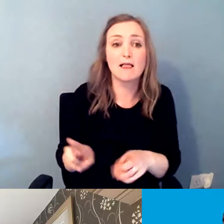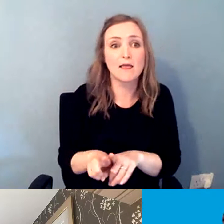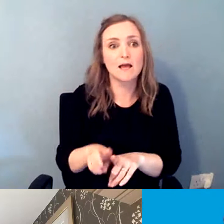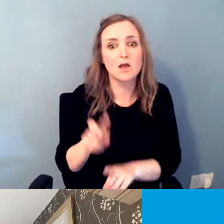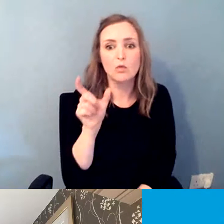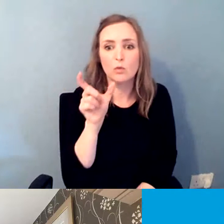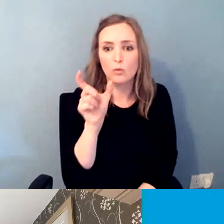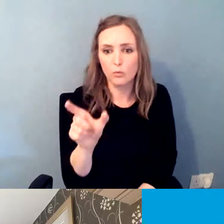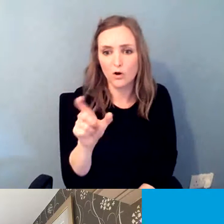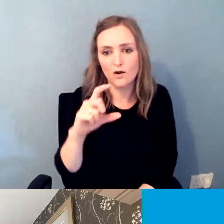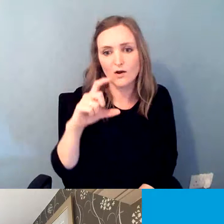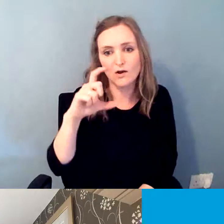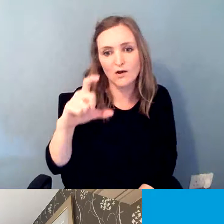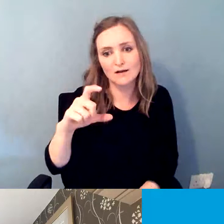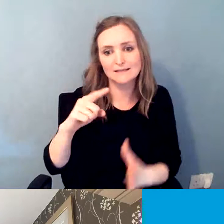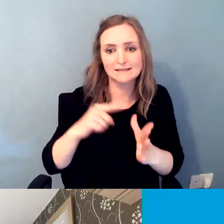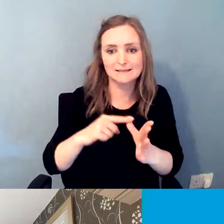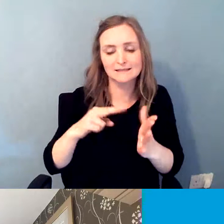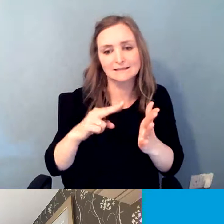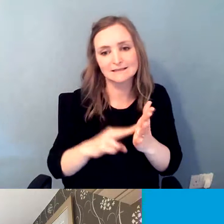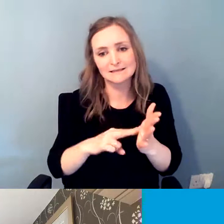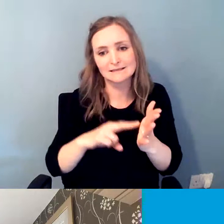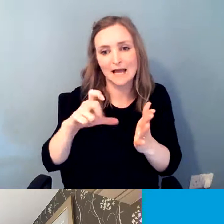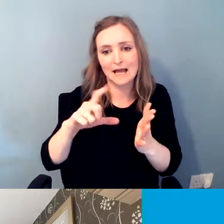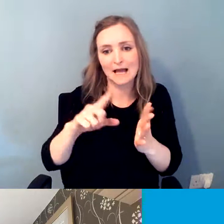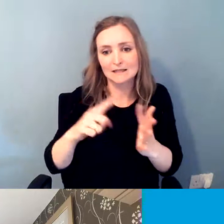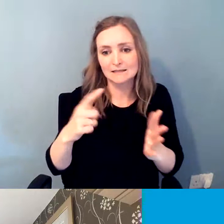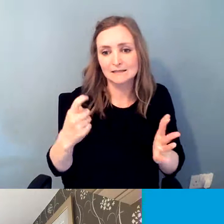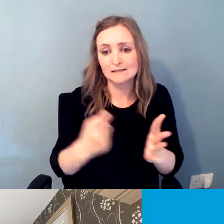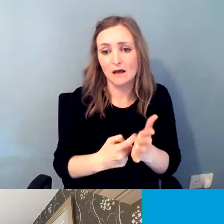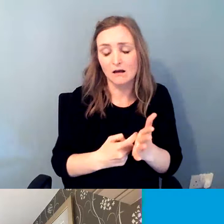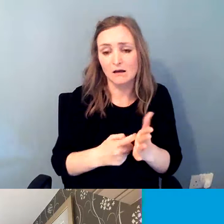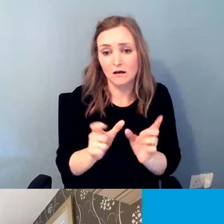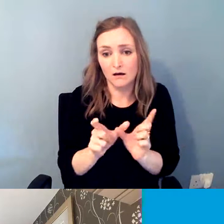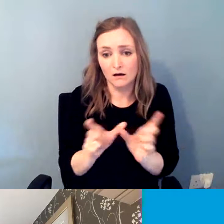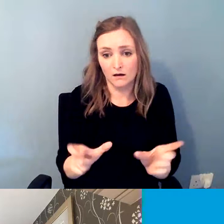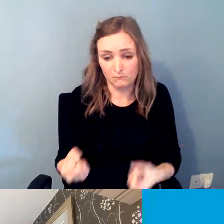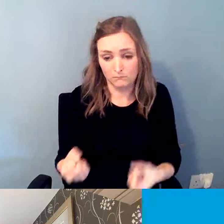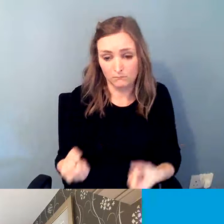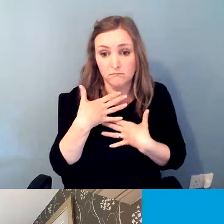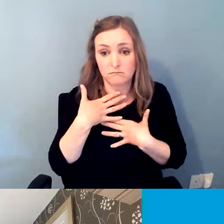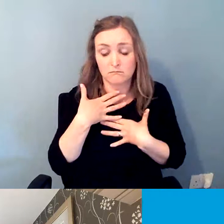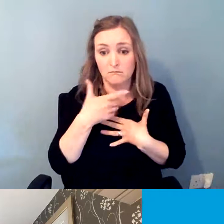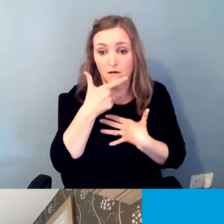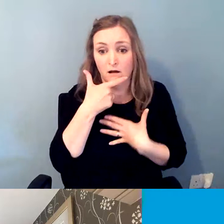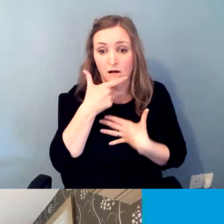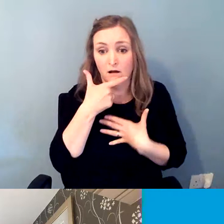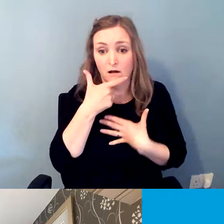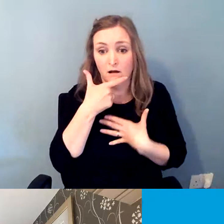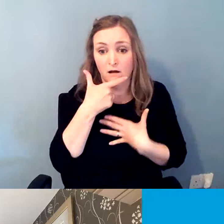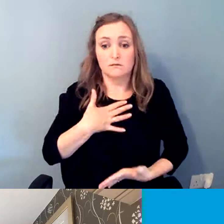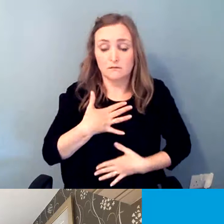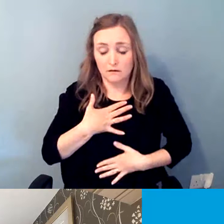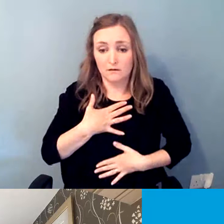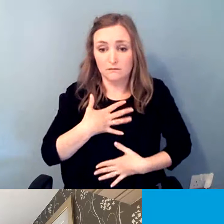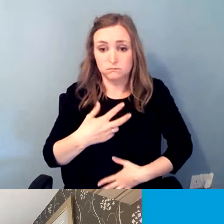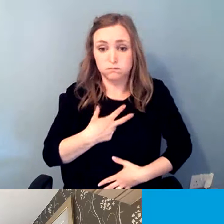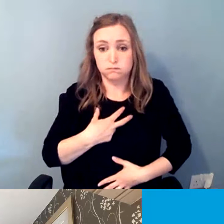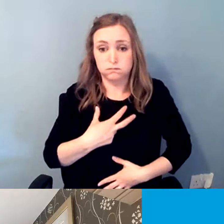about cancer more openly, more frequently, so that people aren't so shocked when we talk about it. I mean, let's face it, anyone born